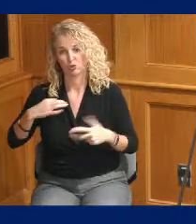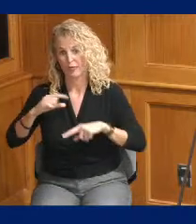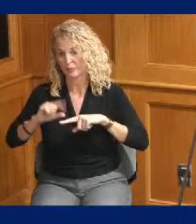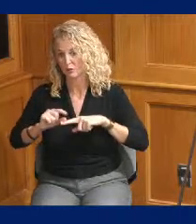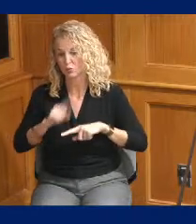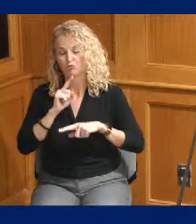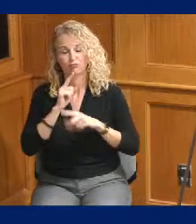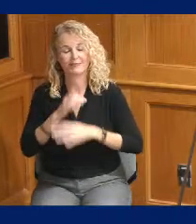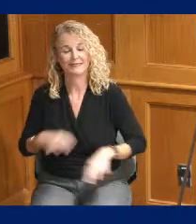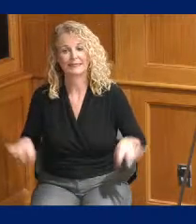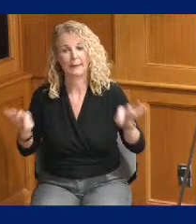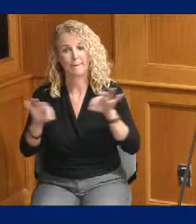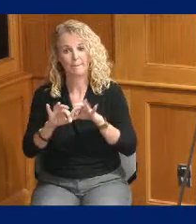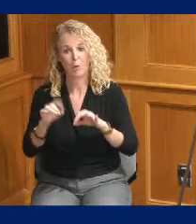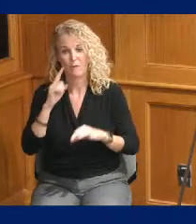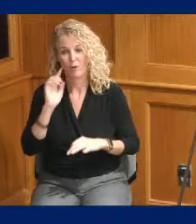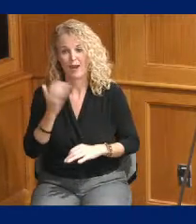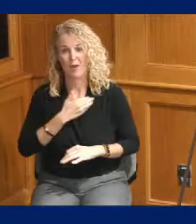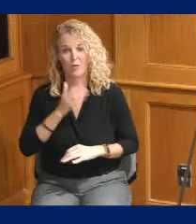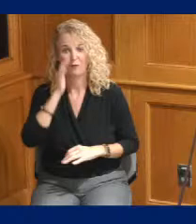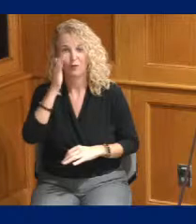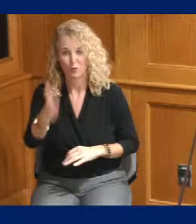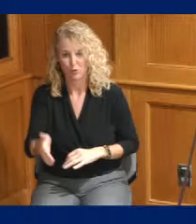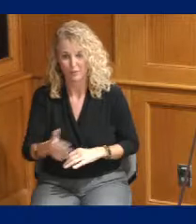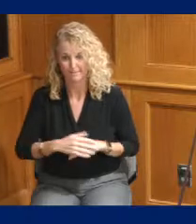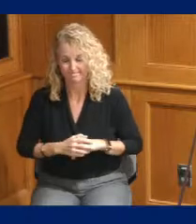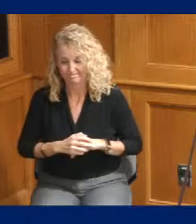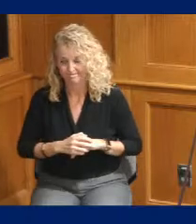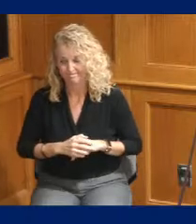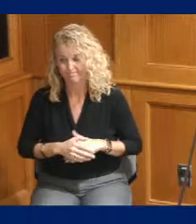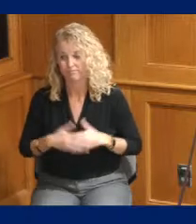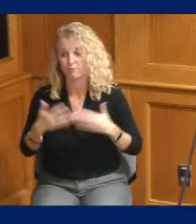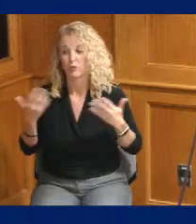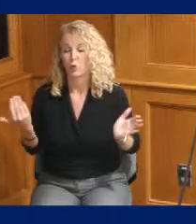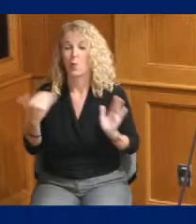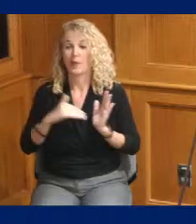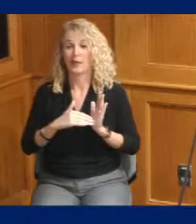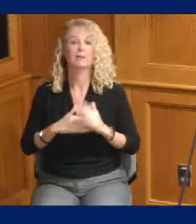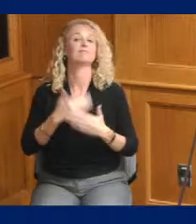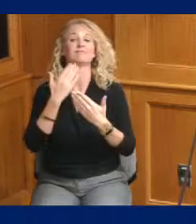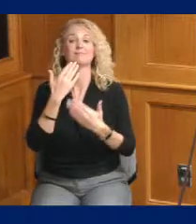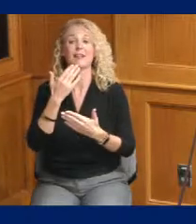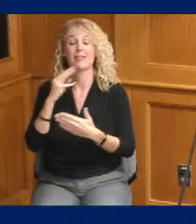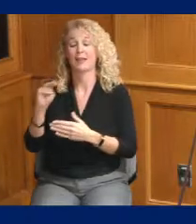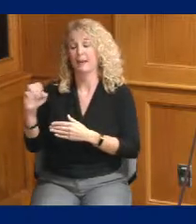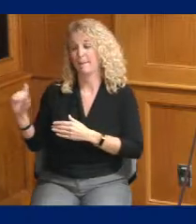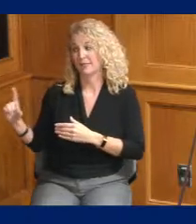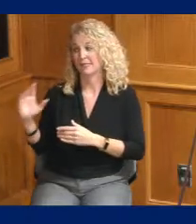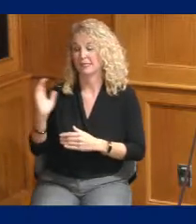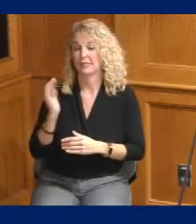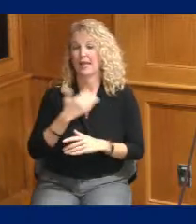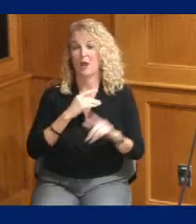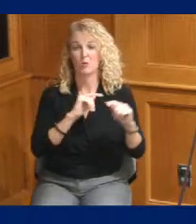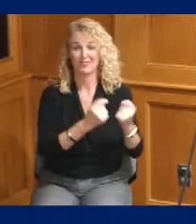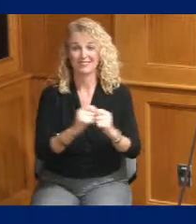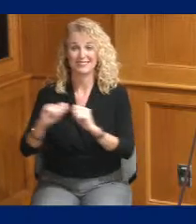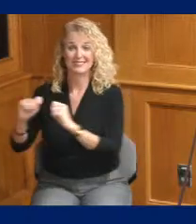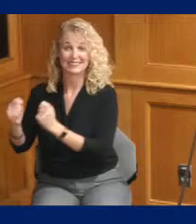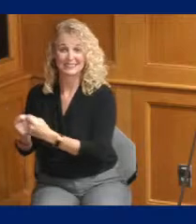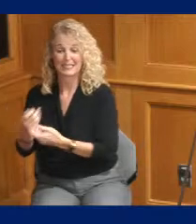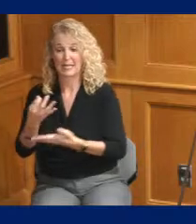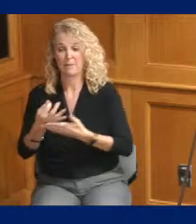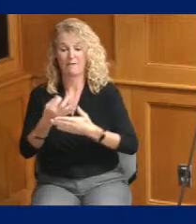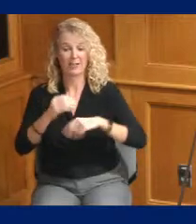the operations of the utility. With that, again, I want to thank MSD, I want to thank our team, and of course, PFM, our